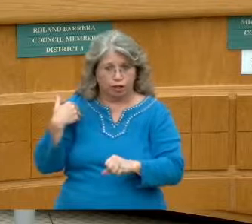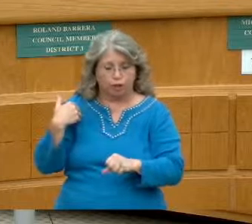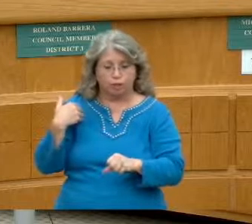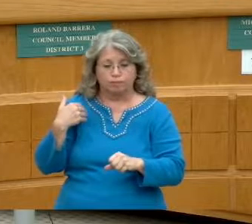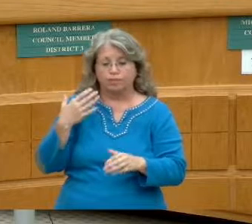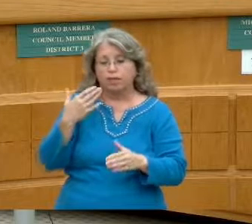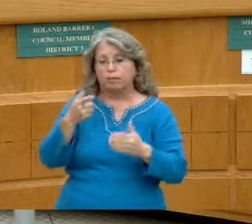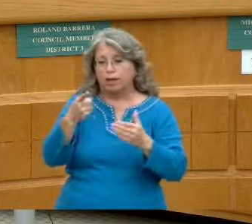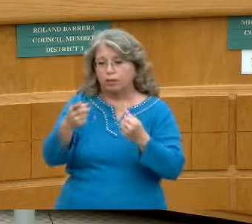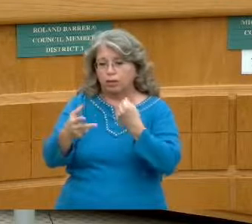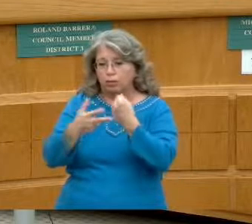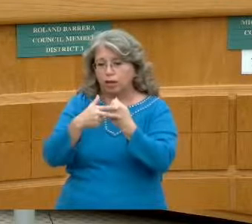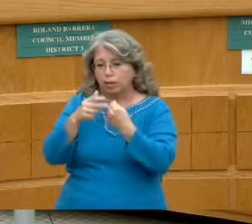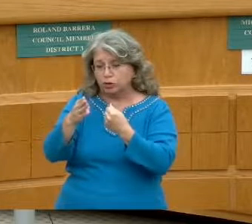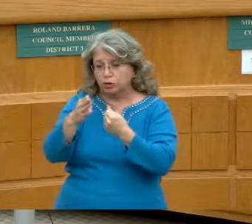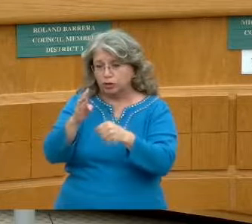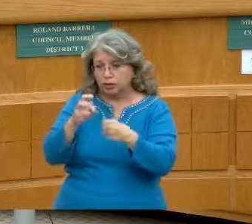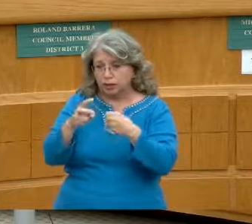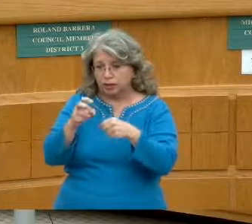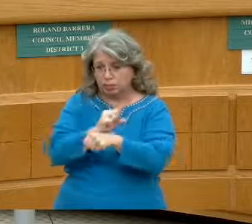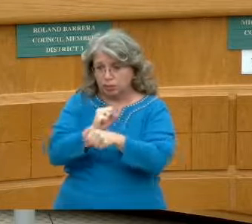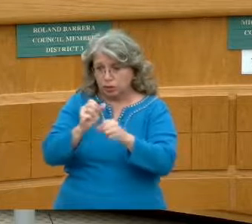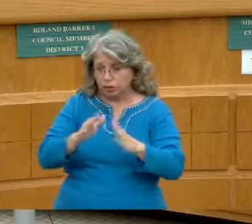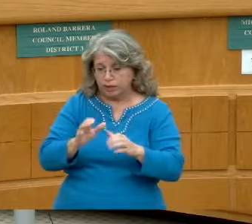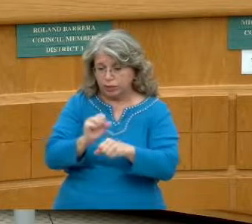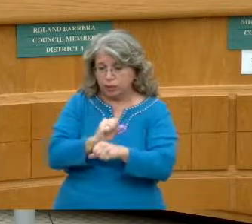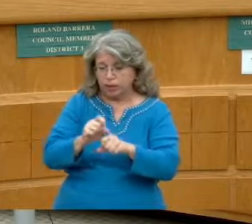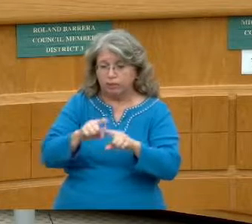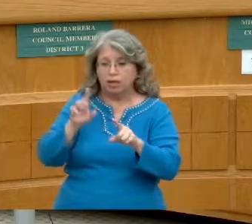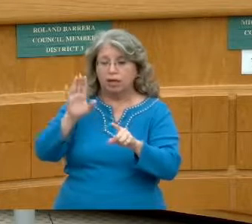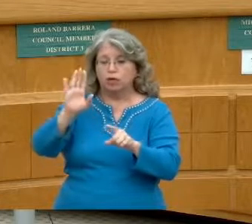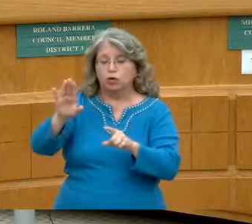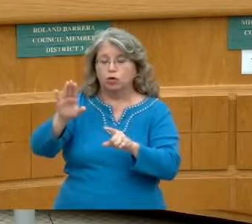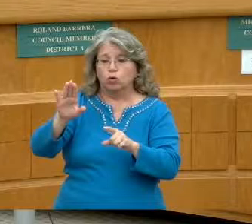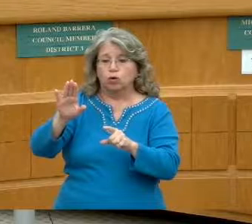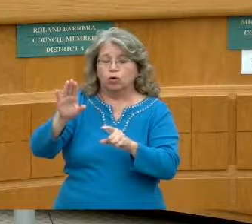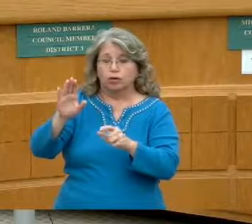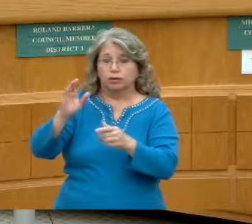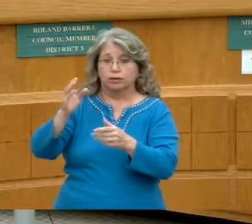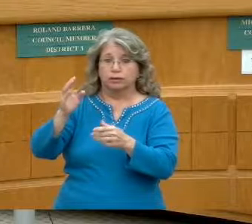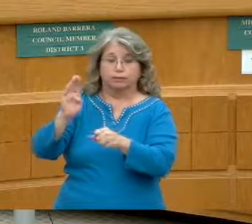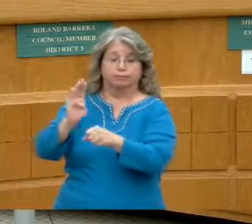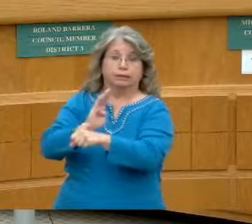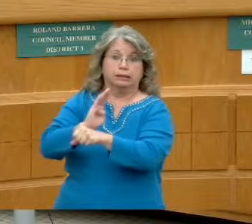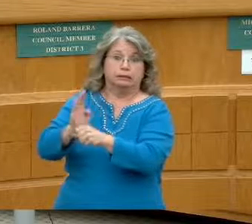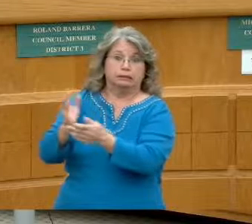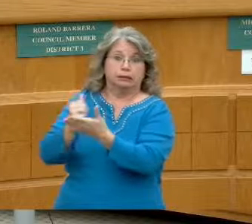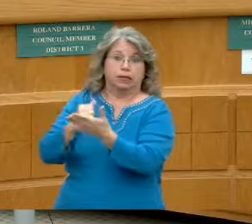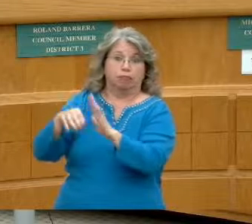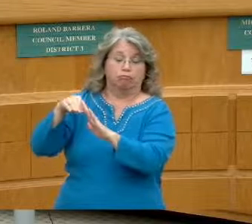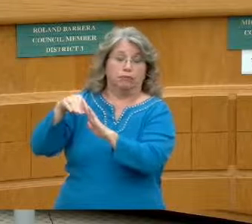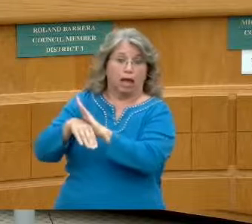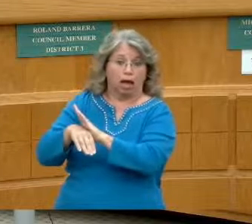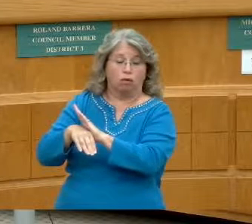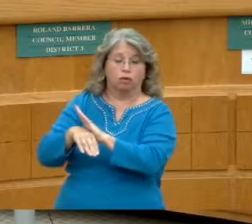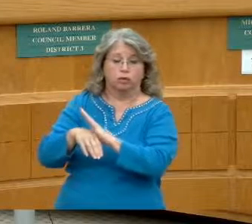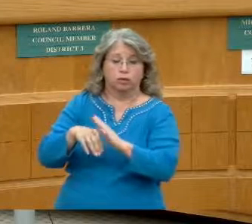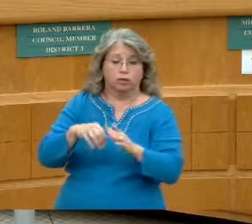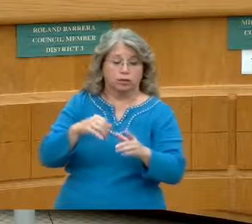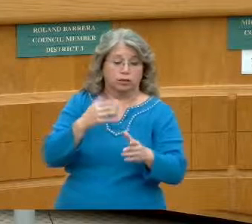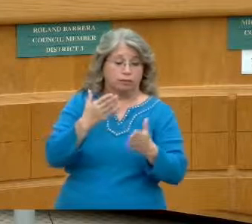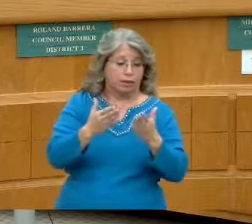employees on, the revenue, the businesses, whatever your business you're in, is down. And so therefore, if they were subject and used to getting